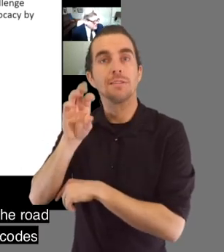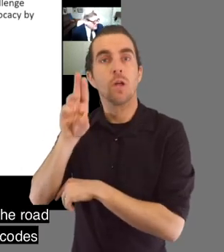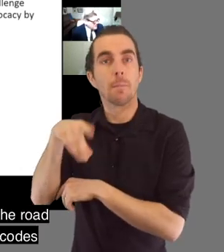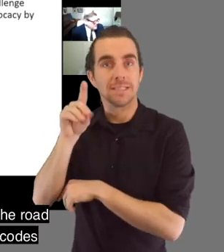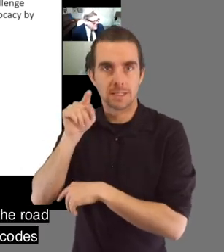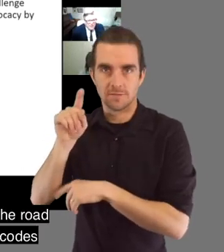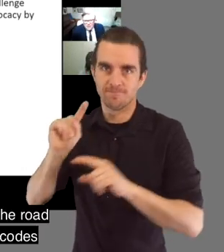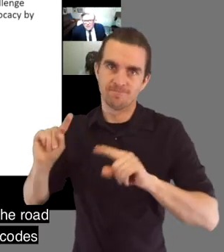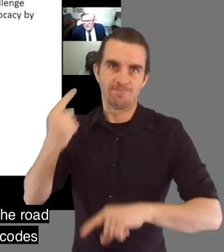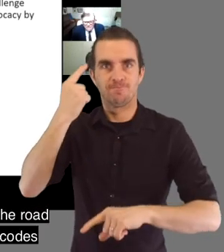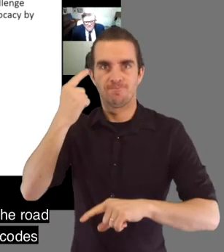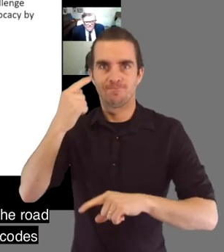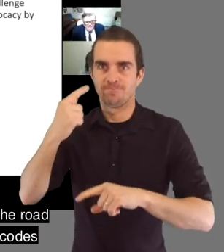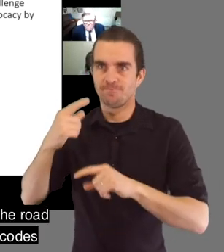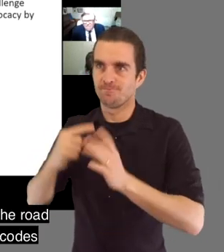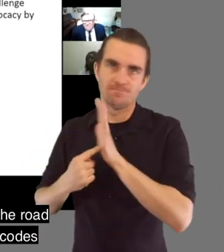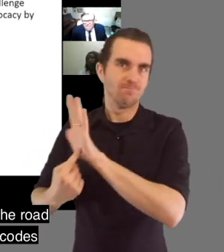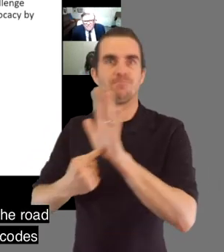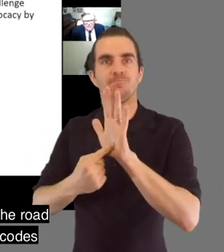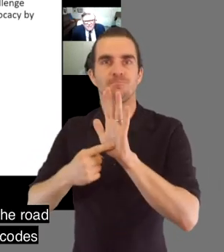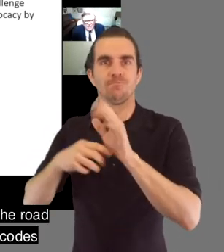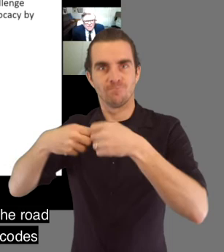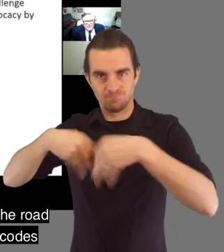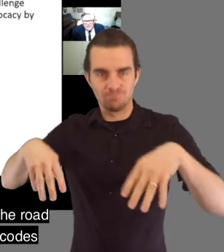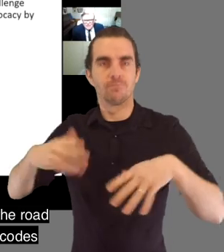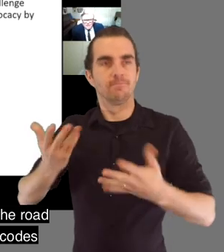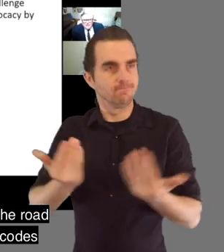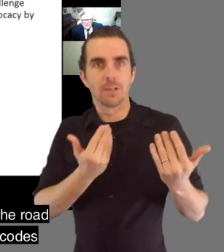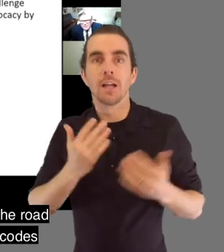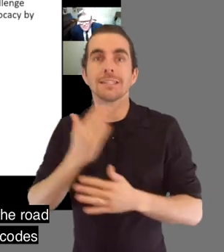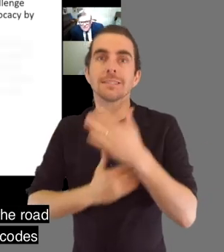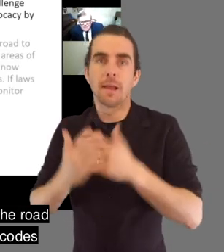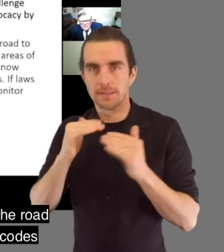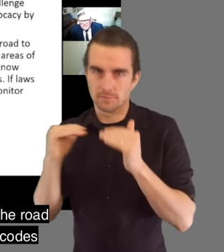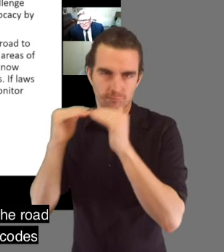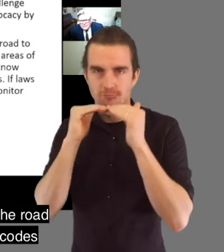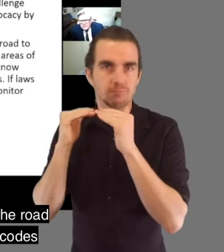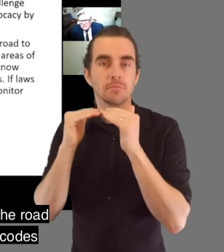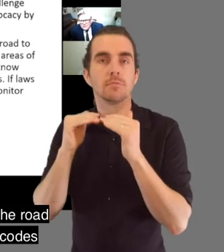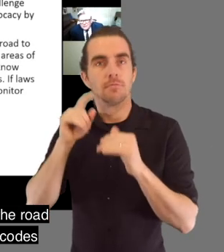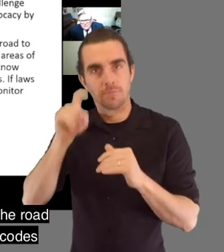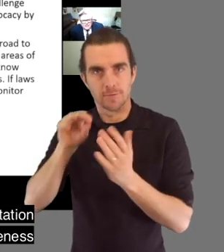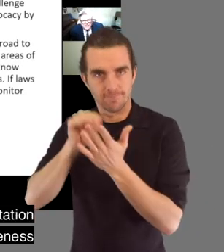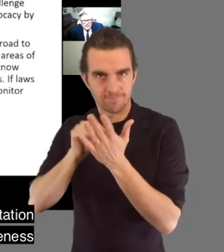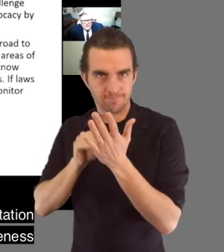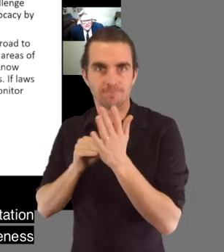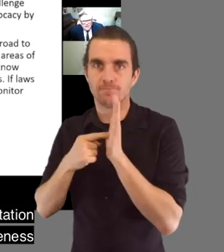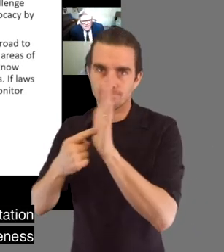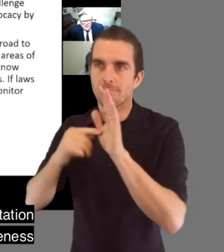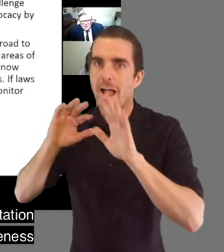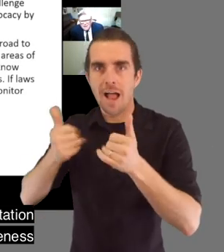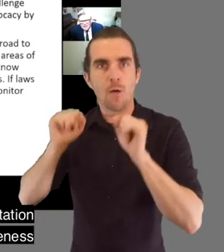UNCRPD is only the first stage on the road to disability equality. These need codes and directives for